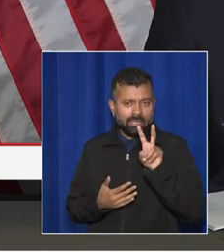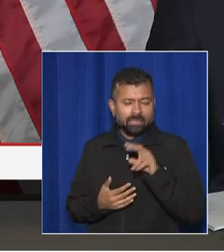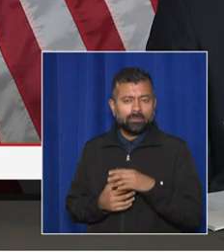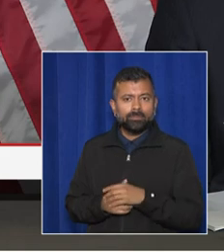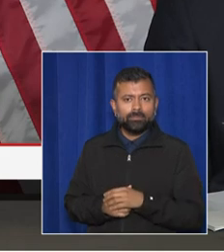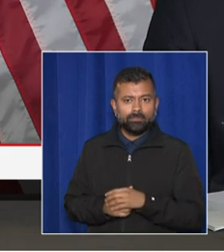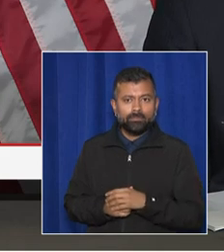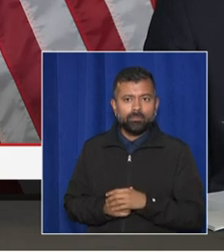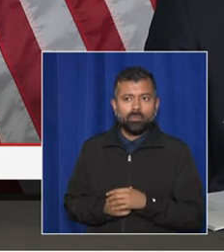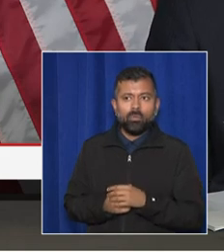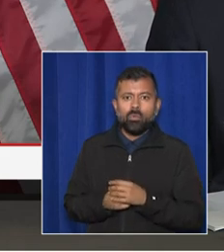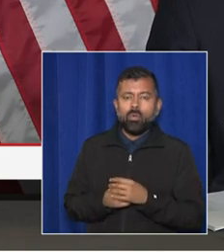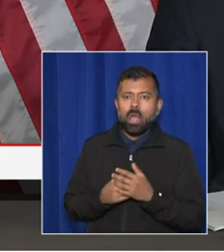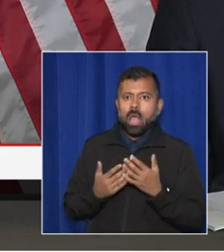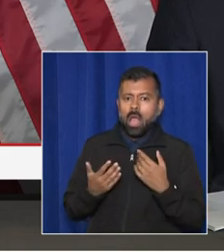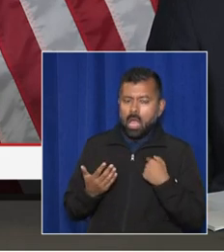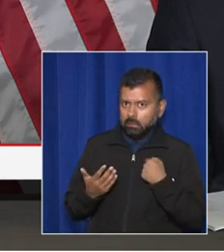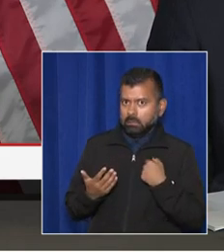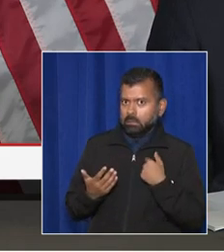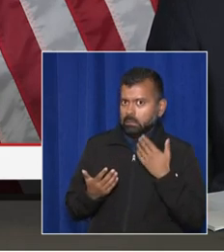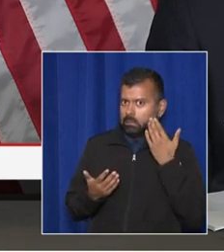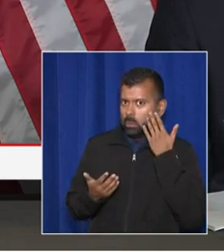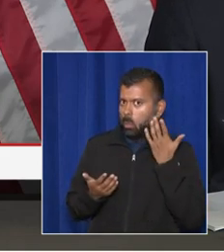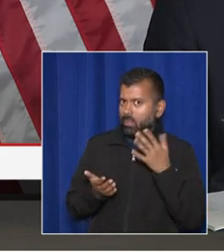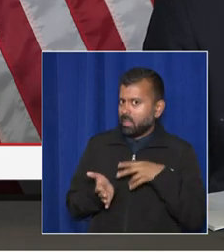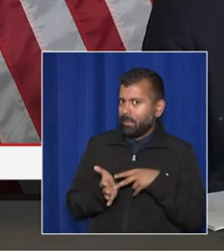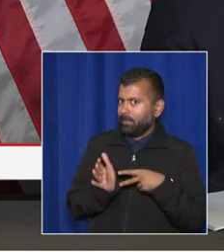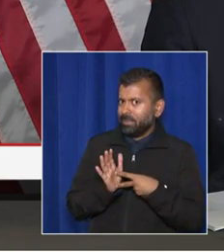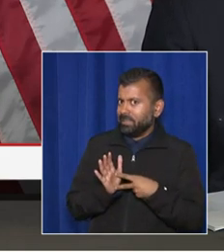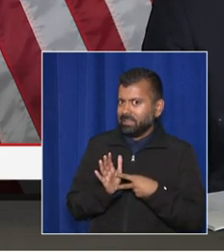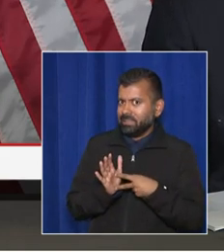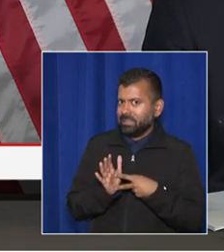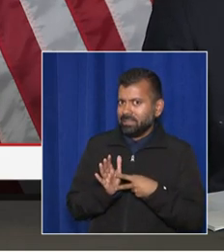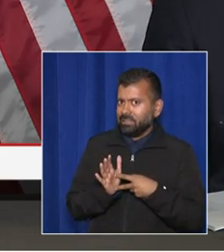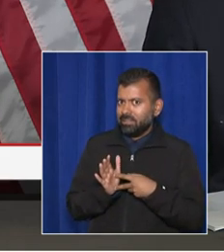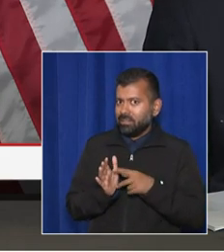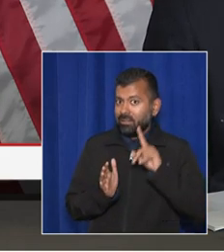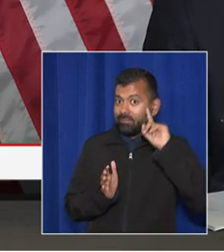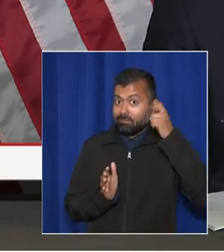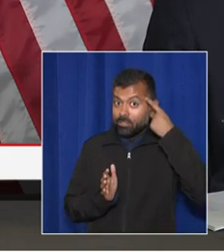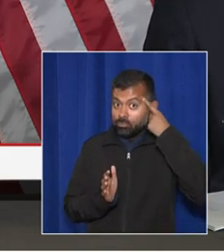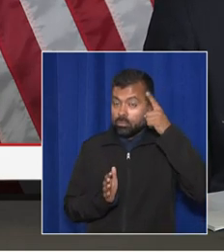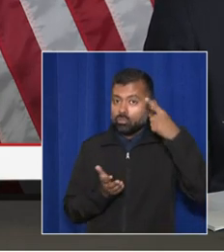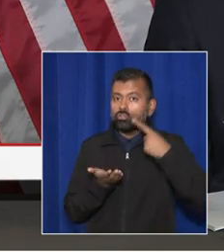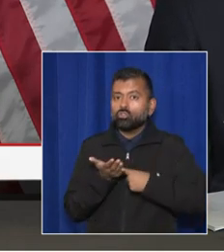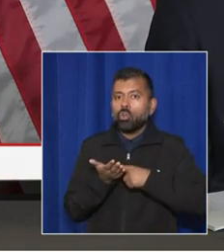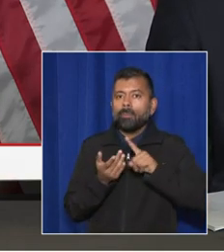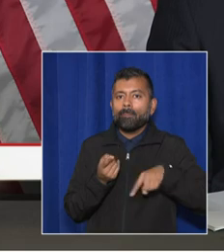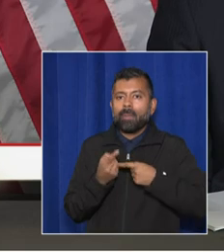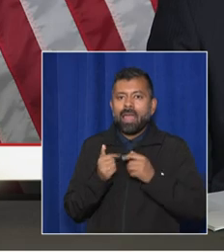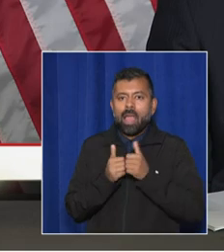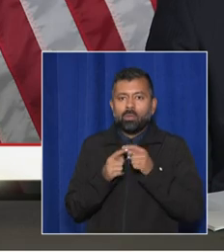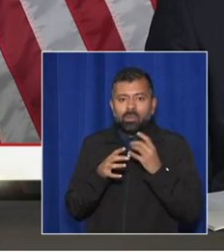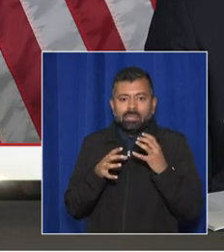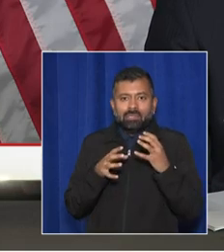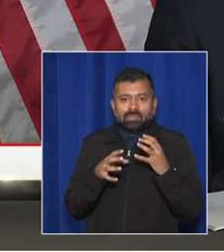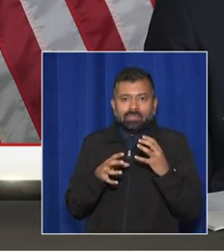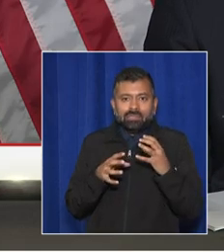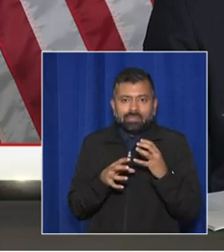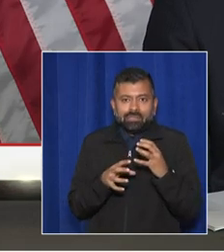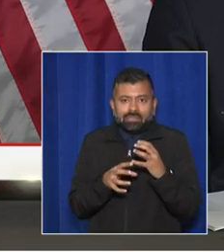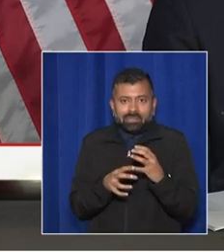government has been, we know this, they've talked about consolidating buildings. That list I saw was